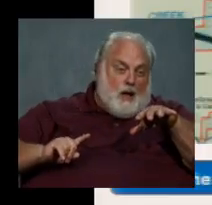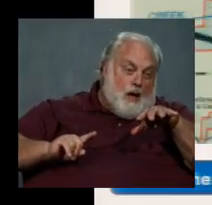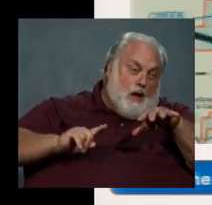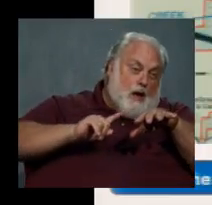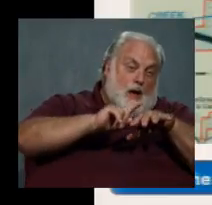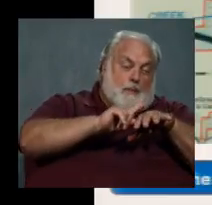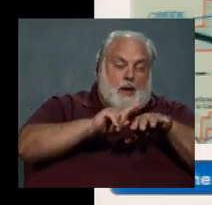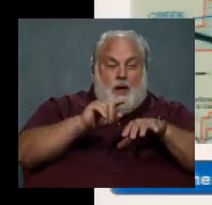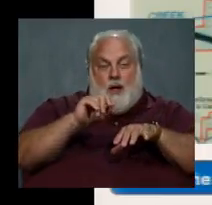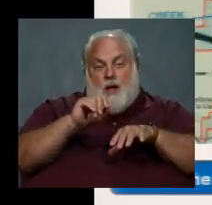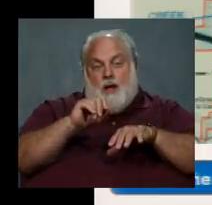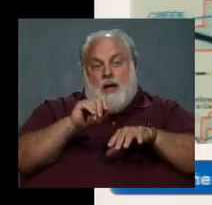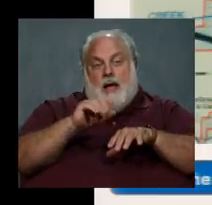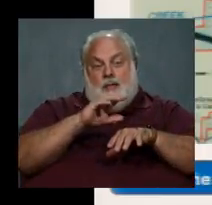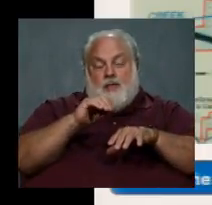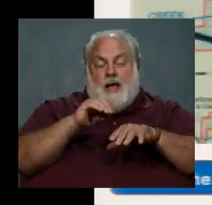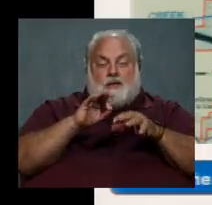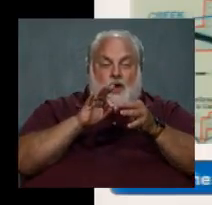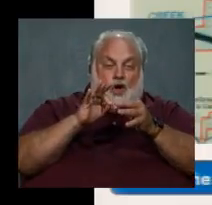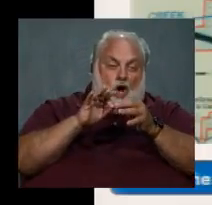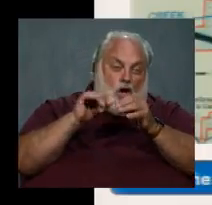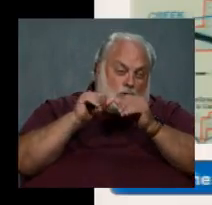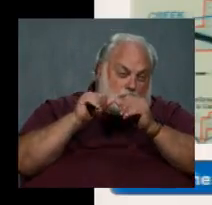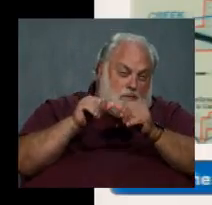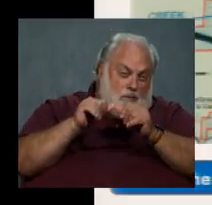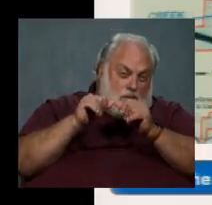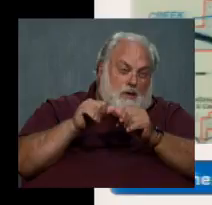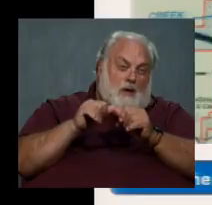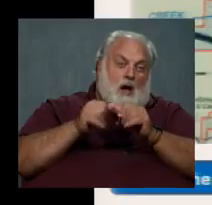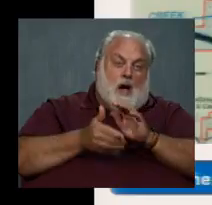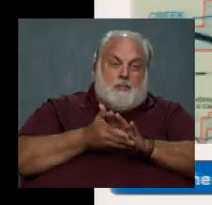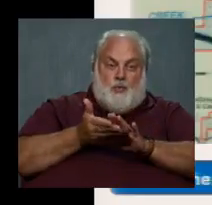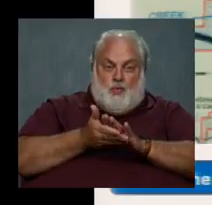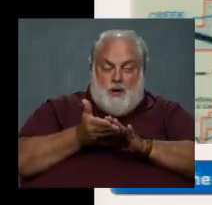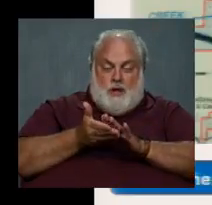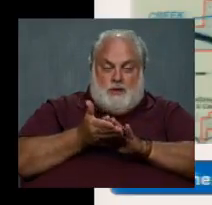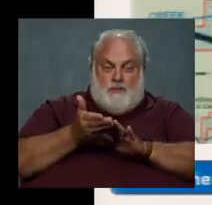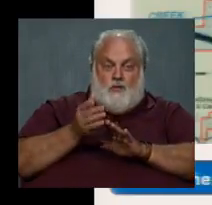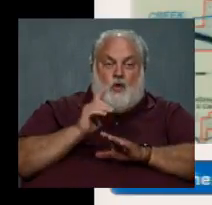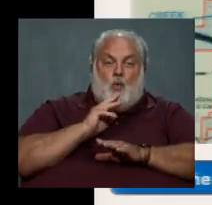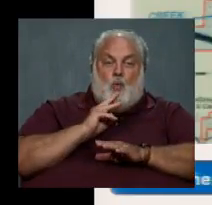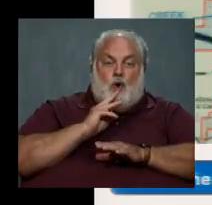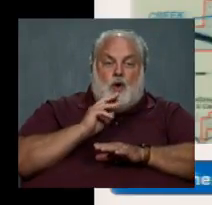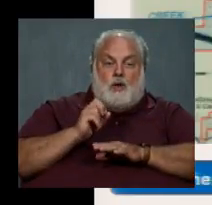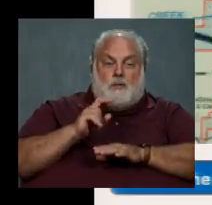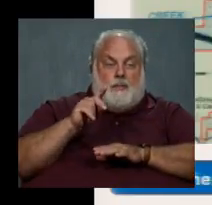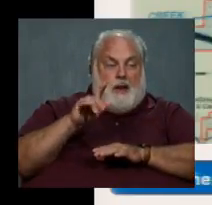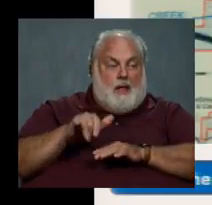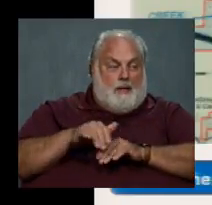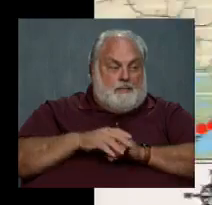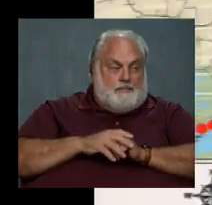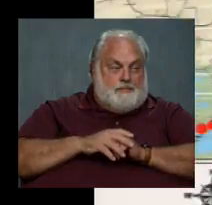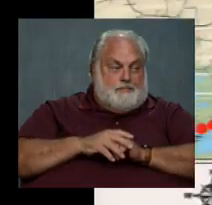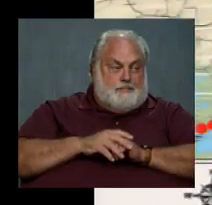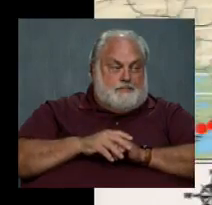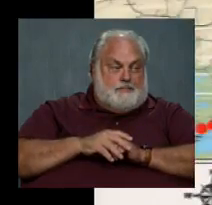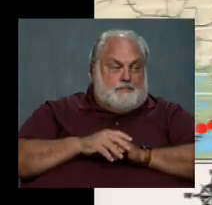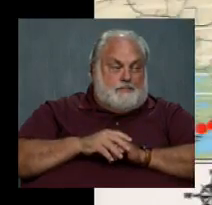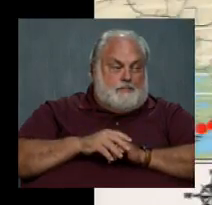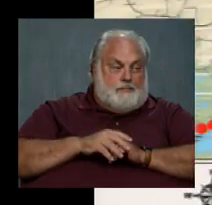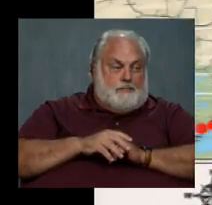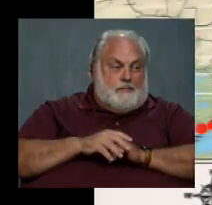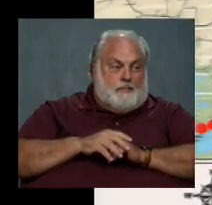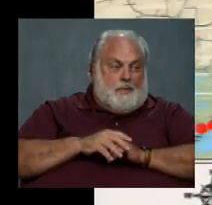is an O&M cost forever for as long as we're operating that as a water supply. So you can go to the next slide, please.